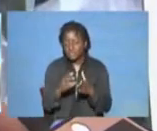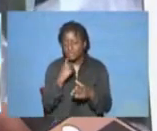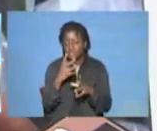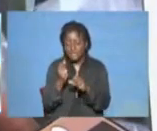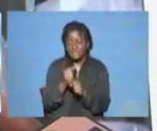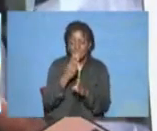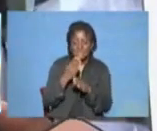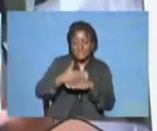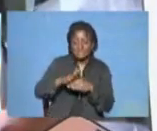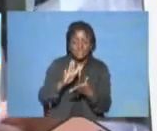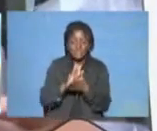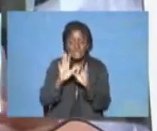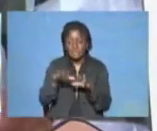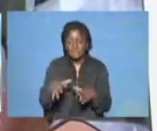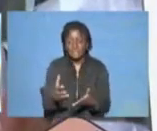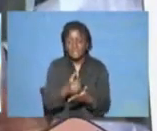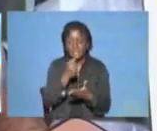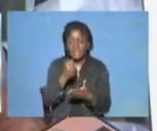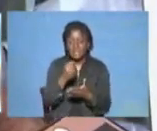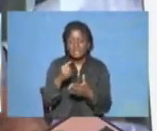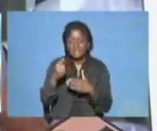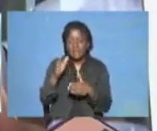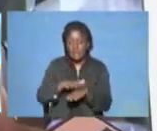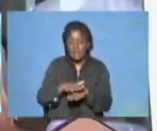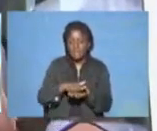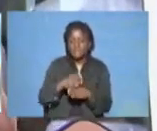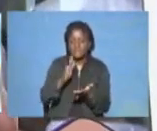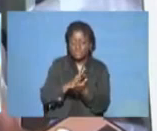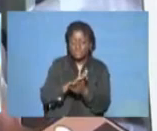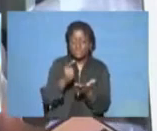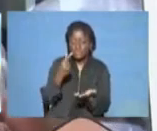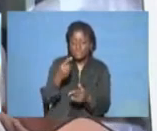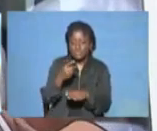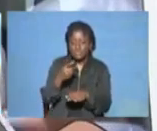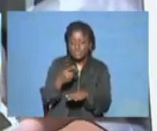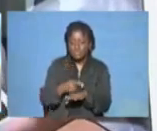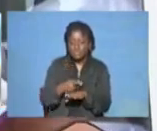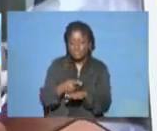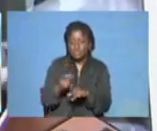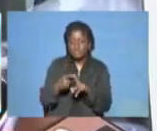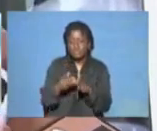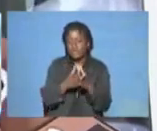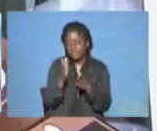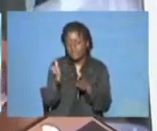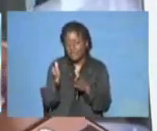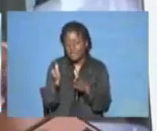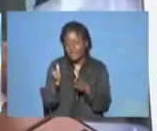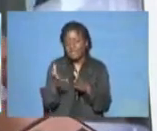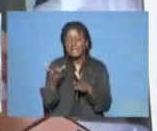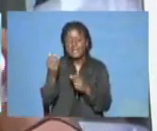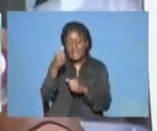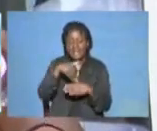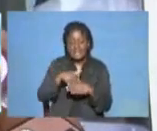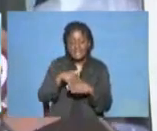catch bus after school, they could be picked up right off the school campus to avoid the opportunity to get themselves into these fights after school.